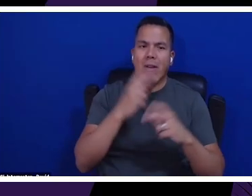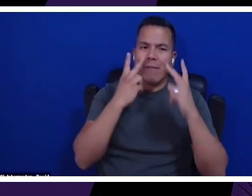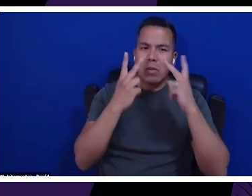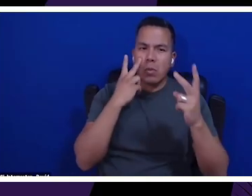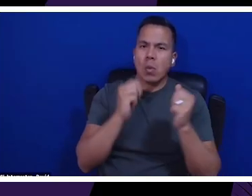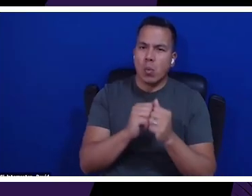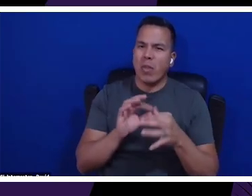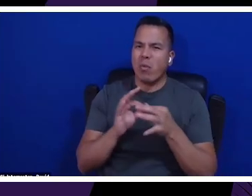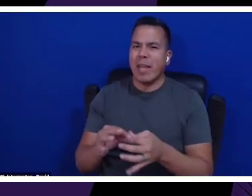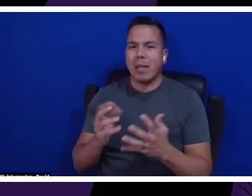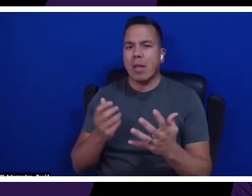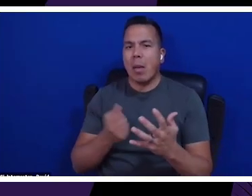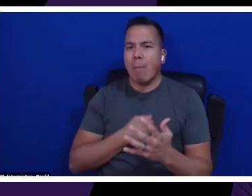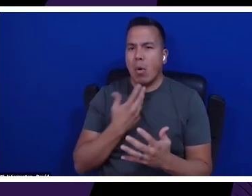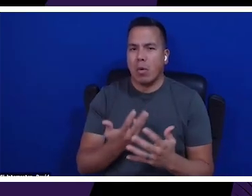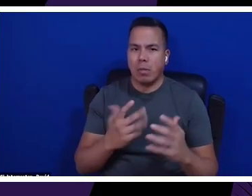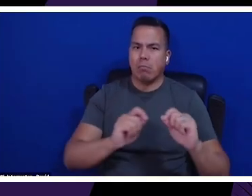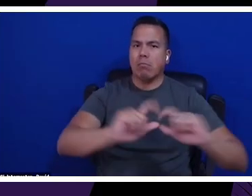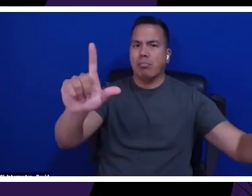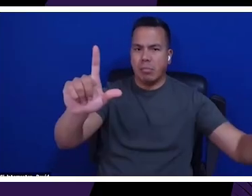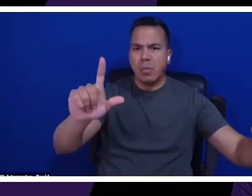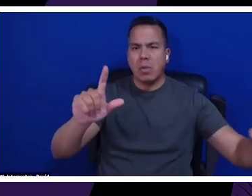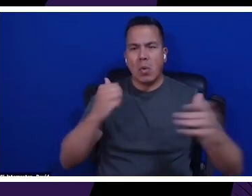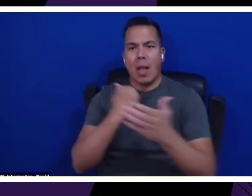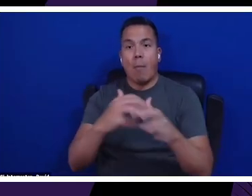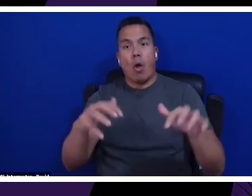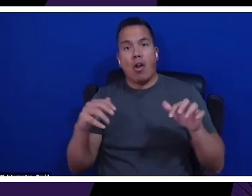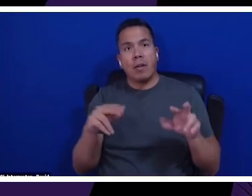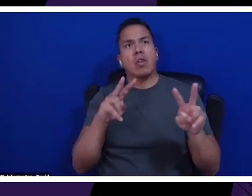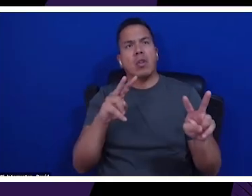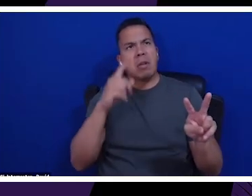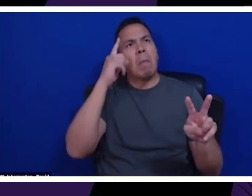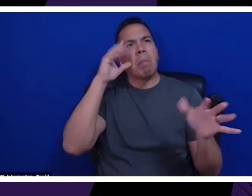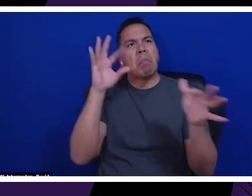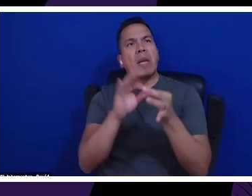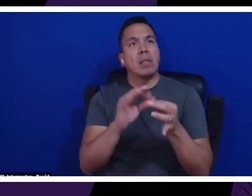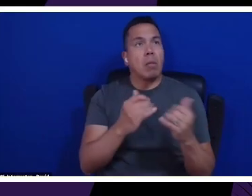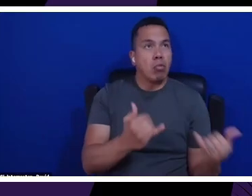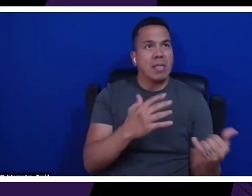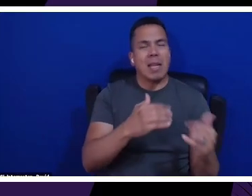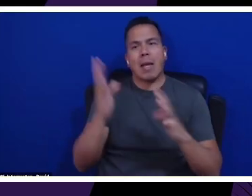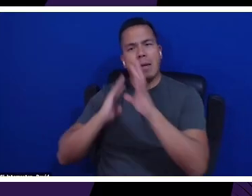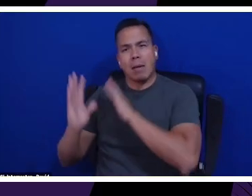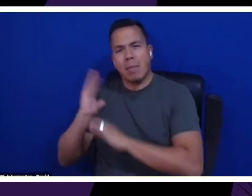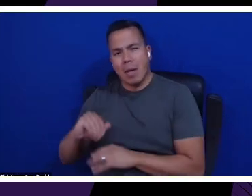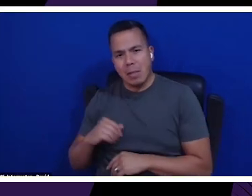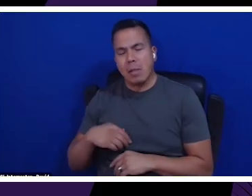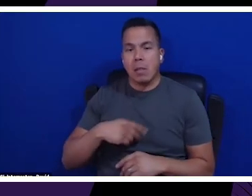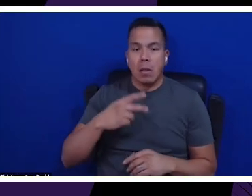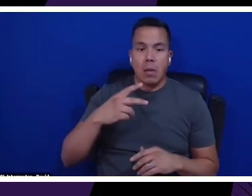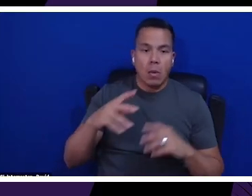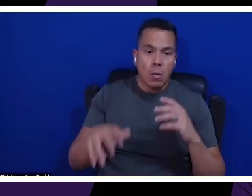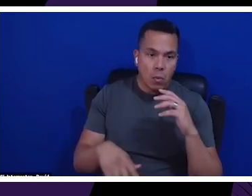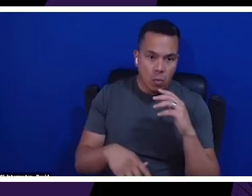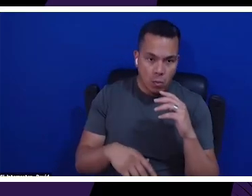imagery that invite the audience to draw connections between the present and the past. We aim for the audience to feel the weight of this